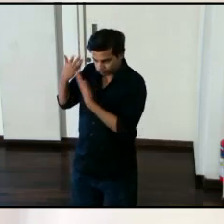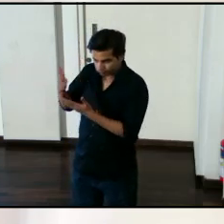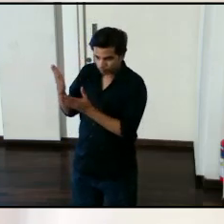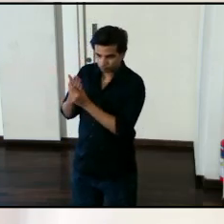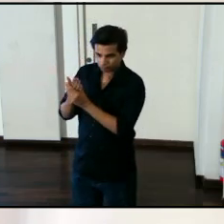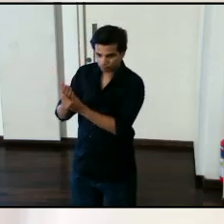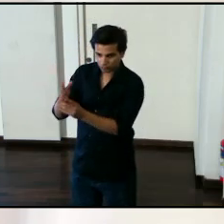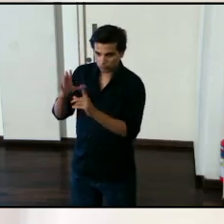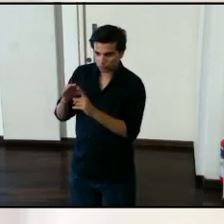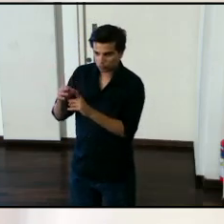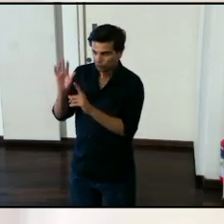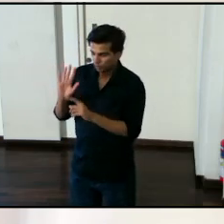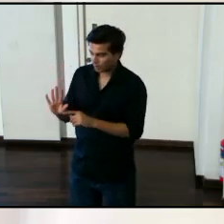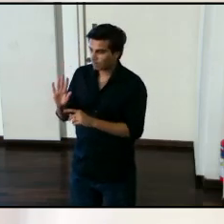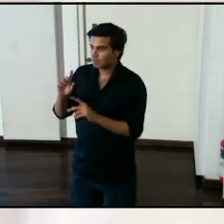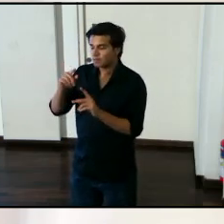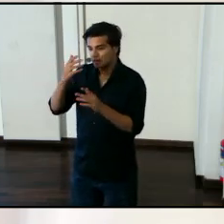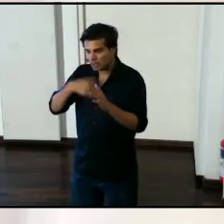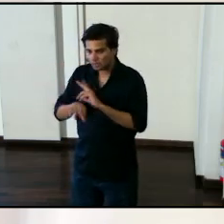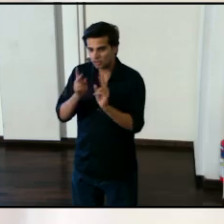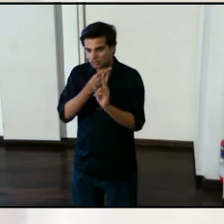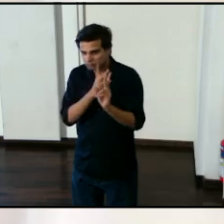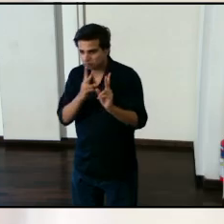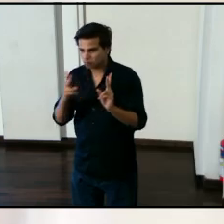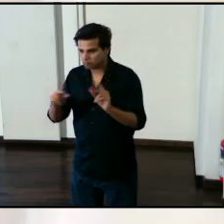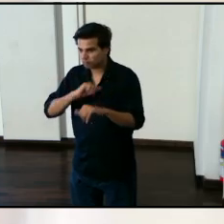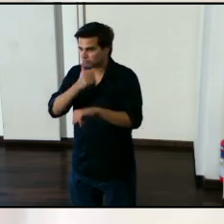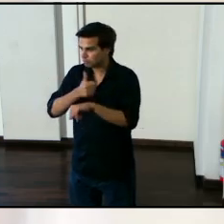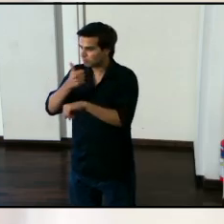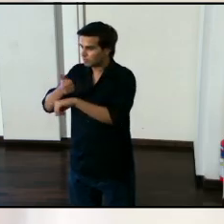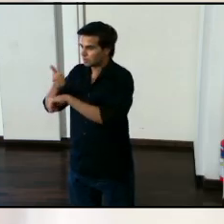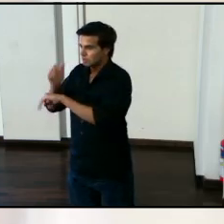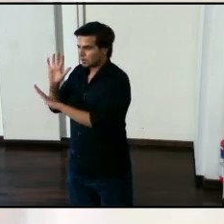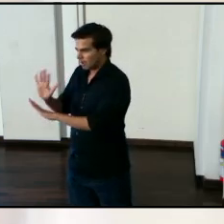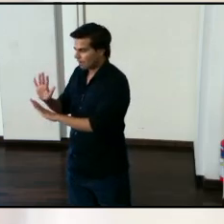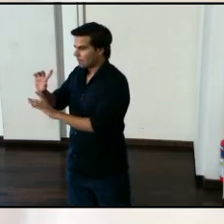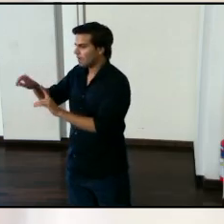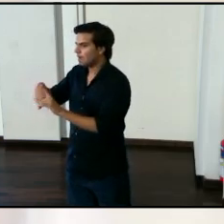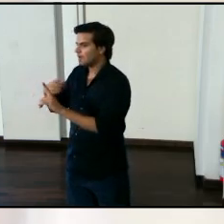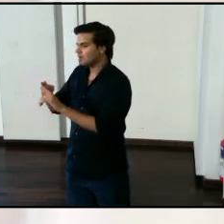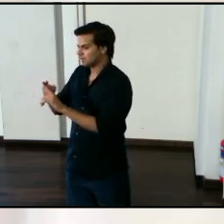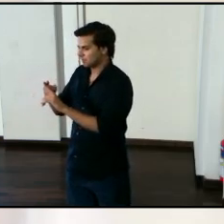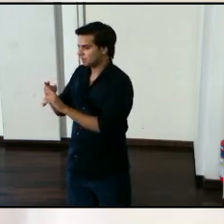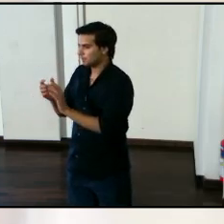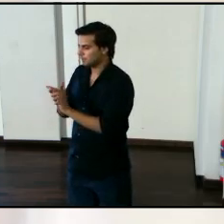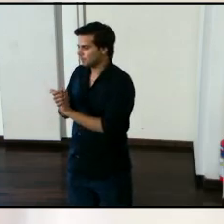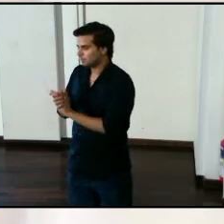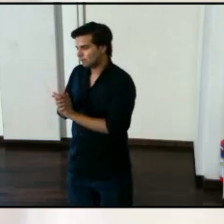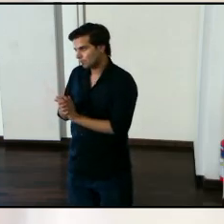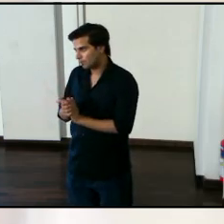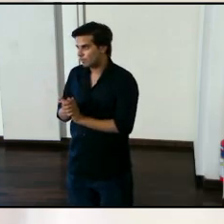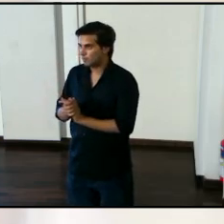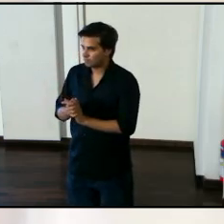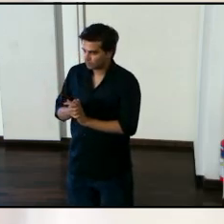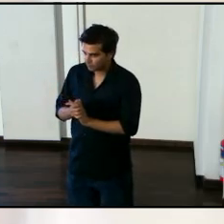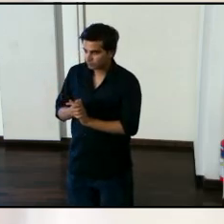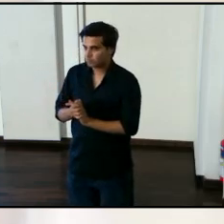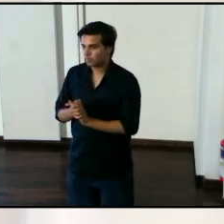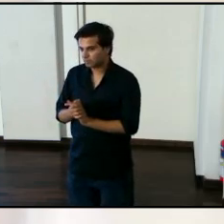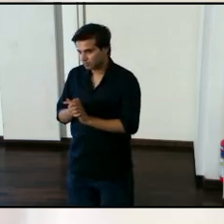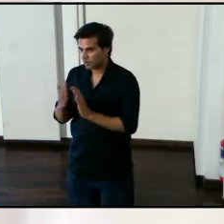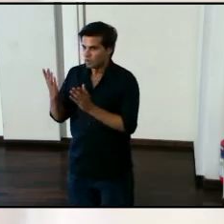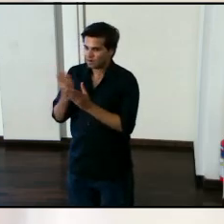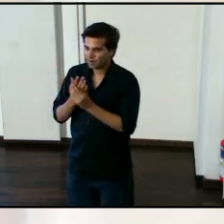has various kinds of publications, and also now this fascinating